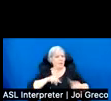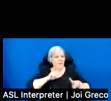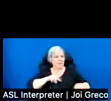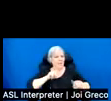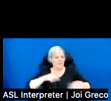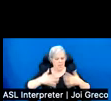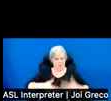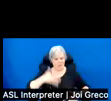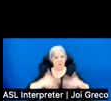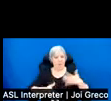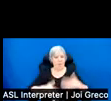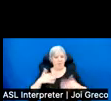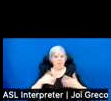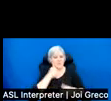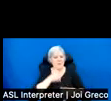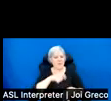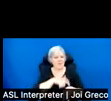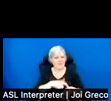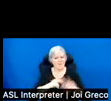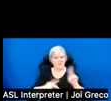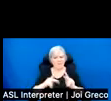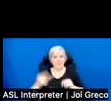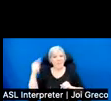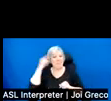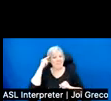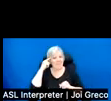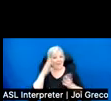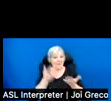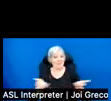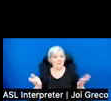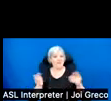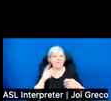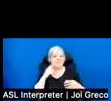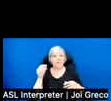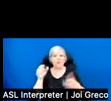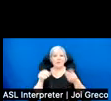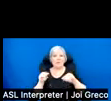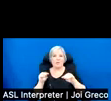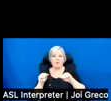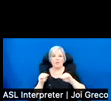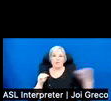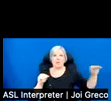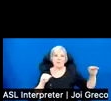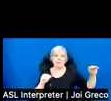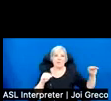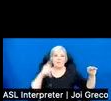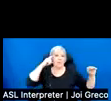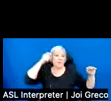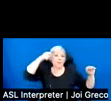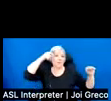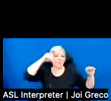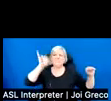every single time the person thinks of the same thing. So if you're thinking about moving your arm left, then those signals will always be the